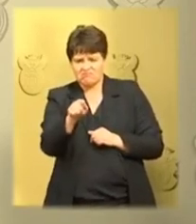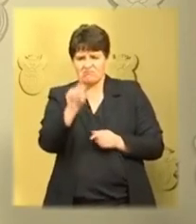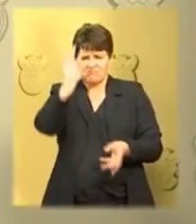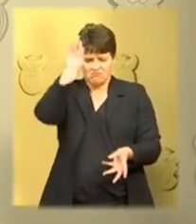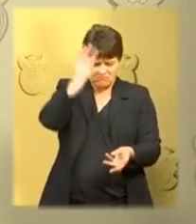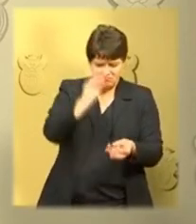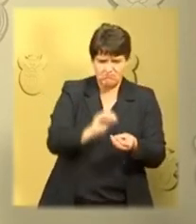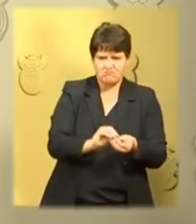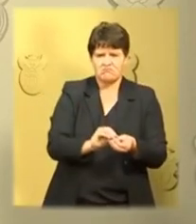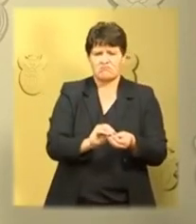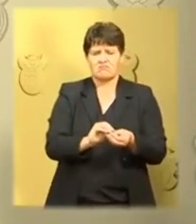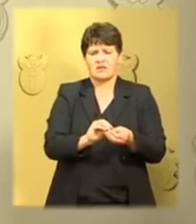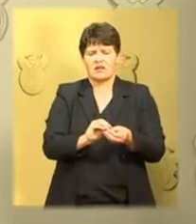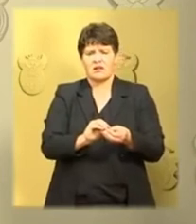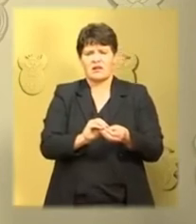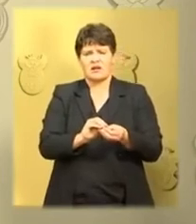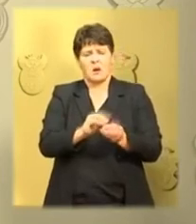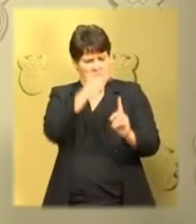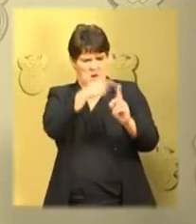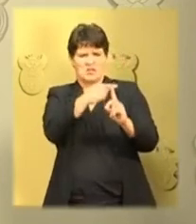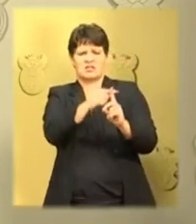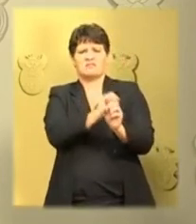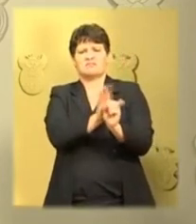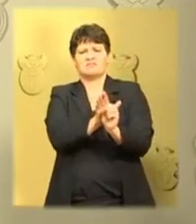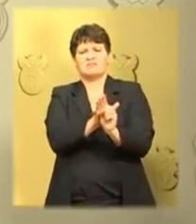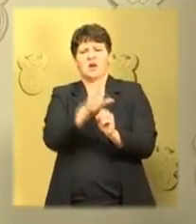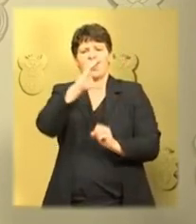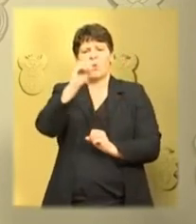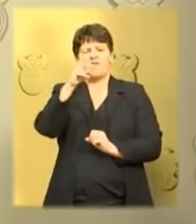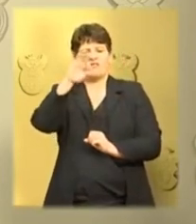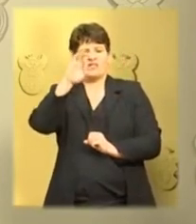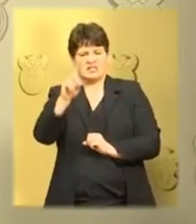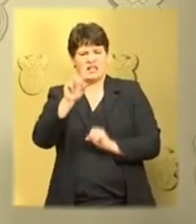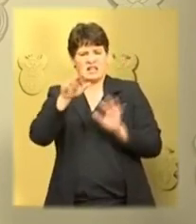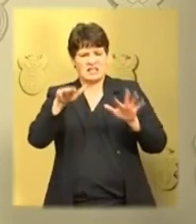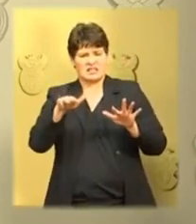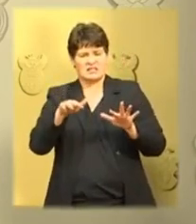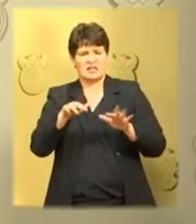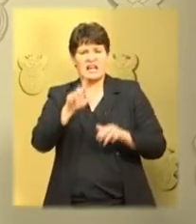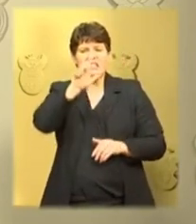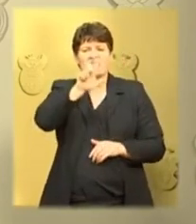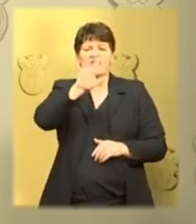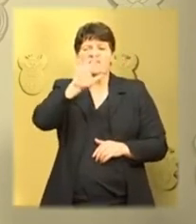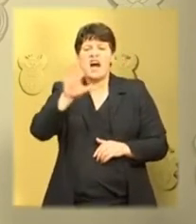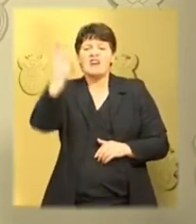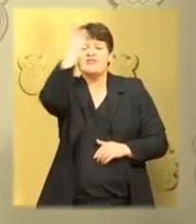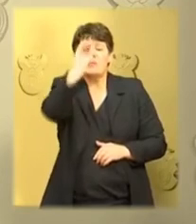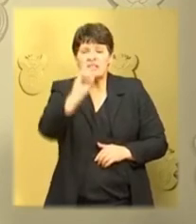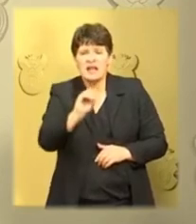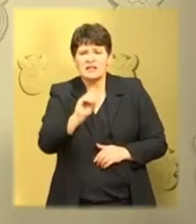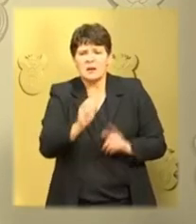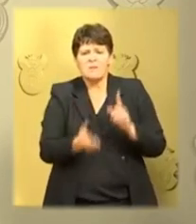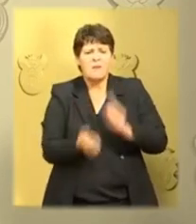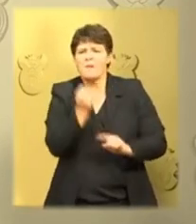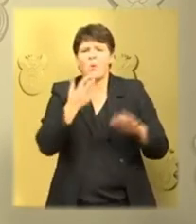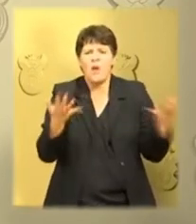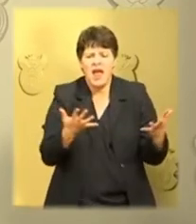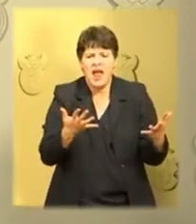cases are found in our country in just 6 metro